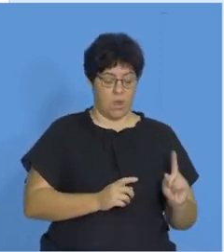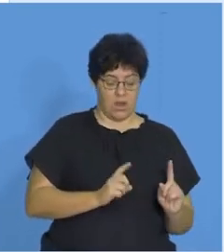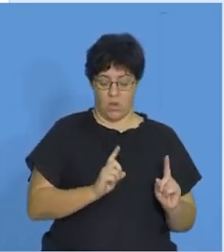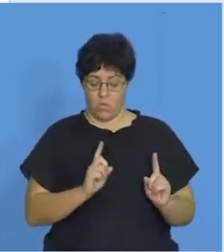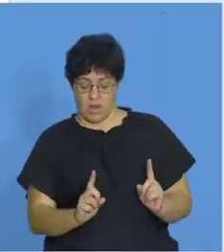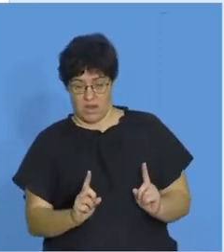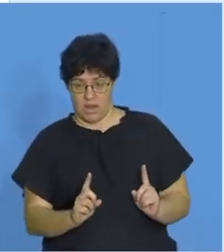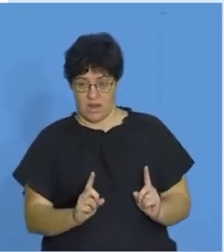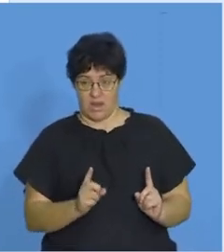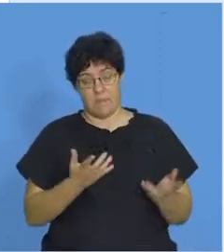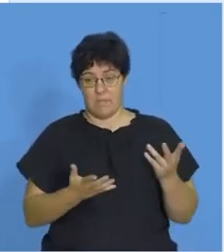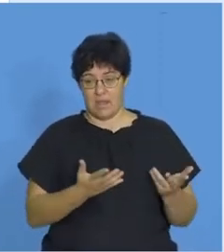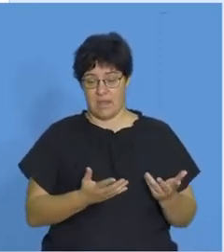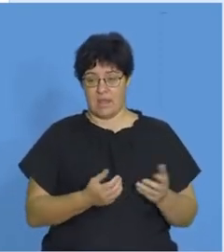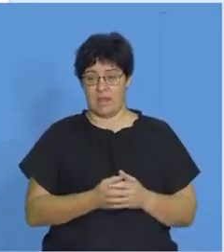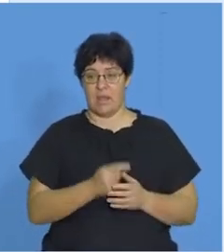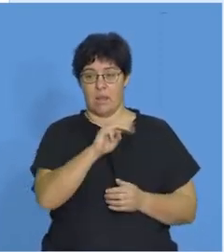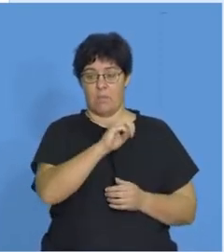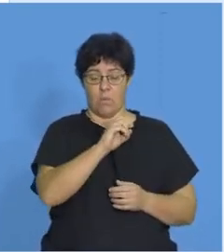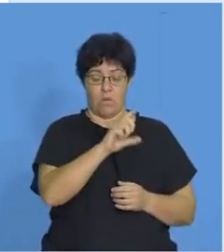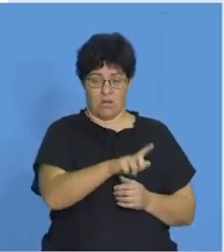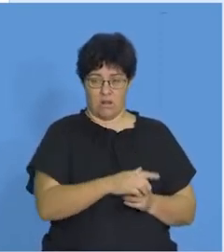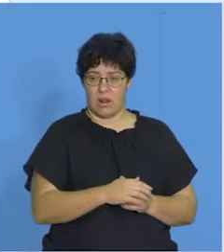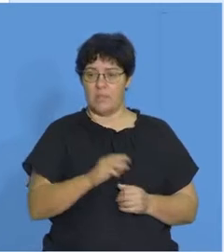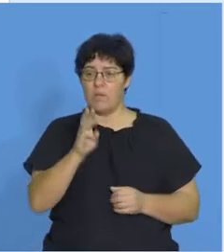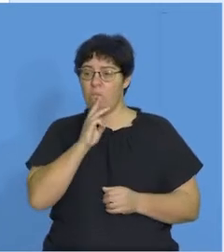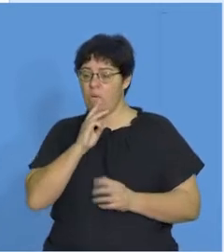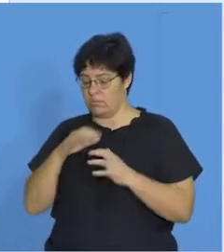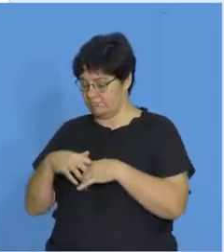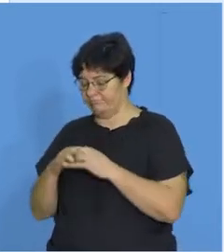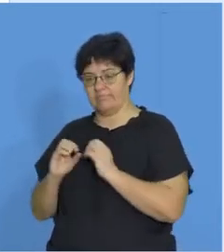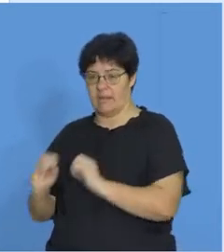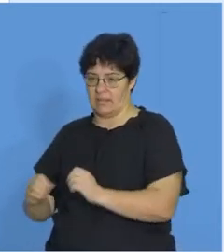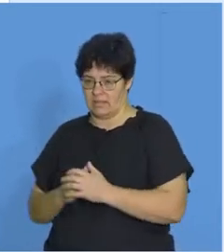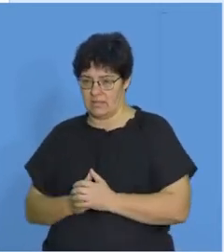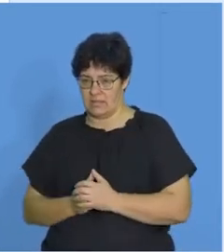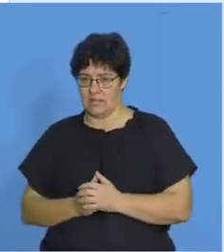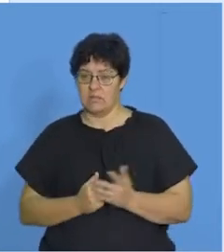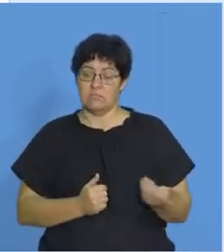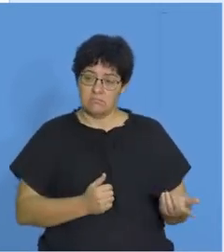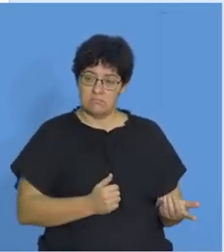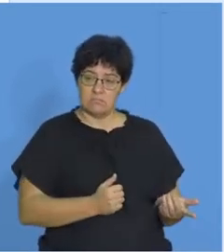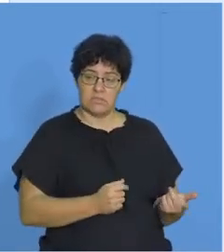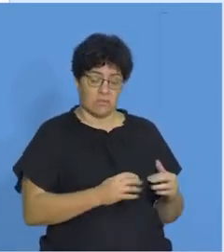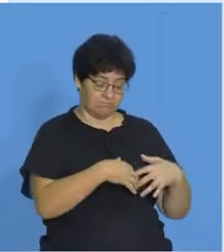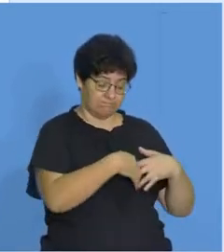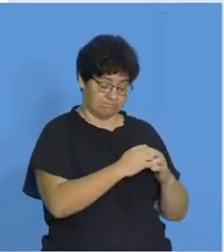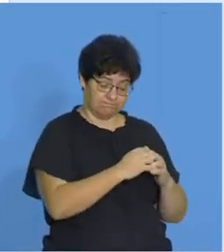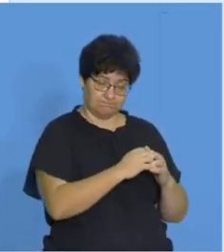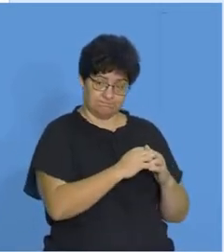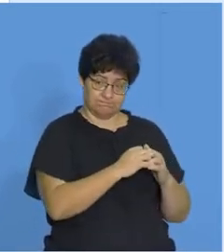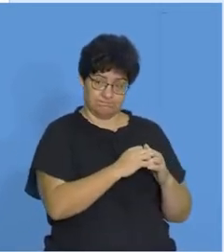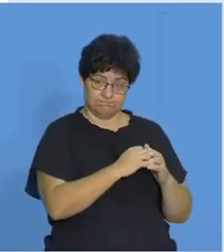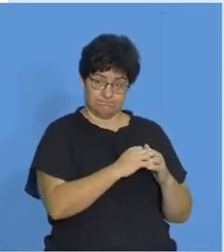of oxygen, you'd realize that there is no water that is formed. So unless we put a certain number